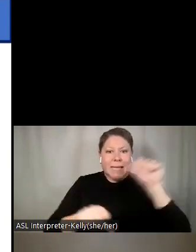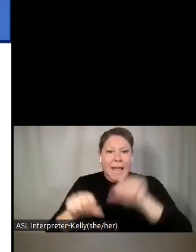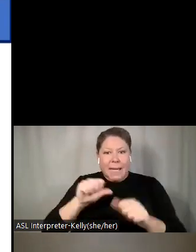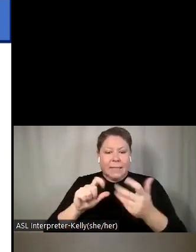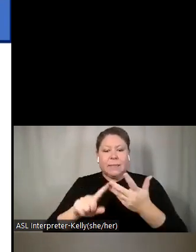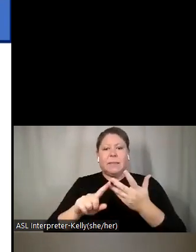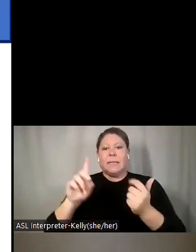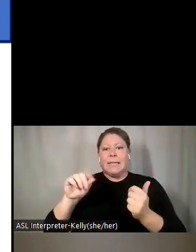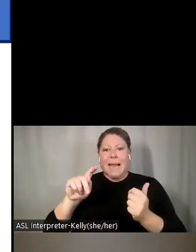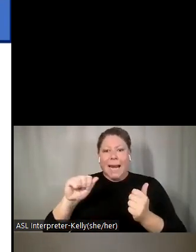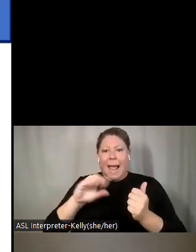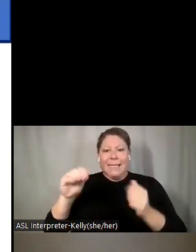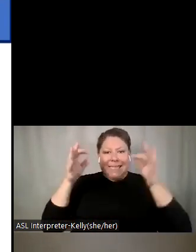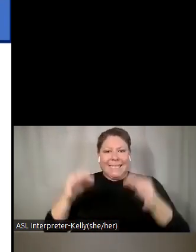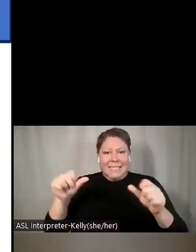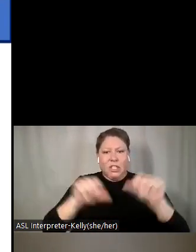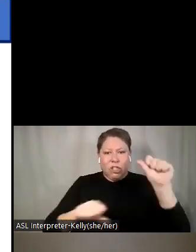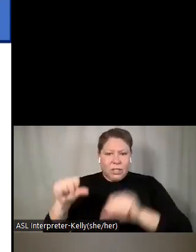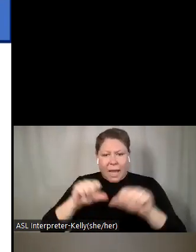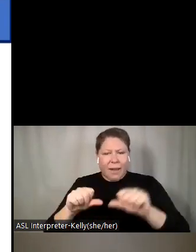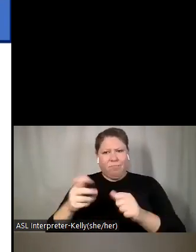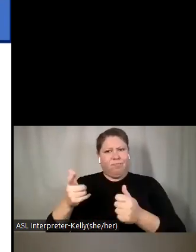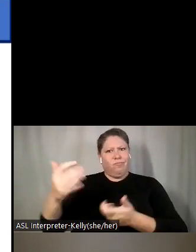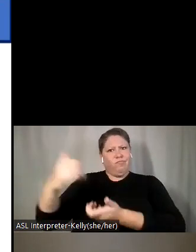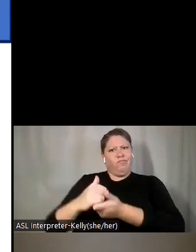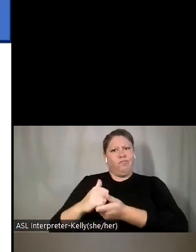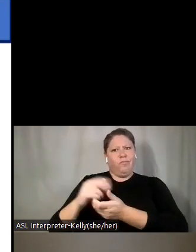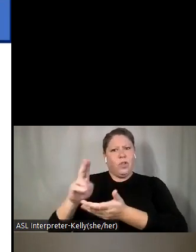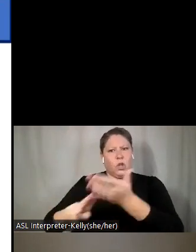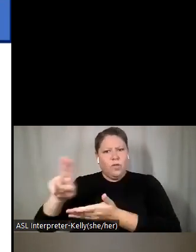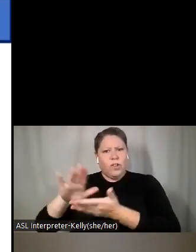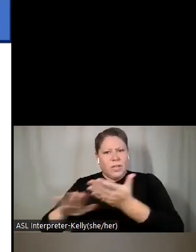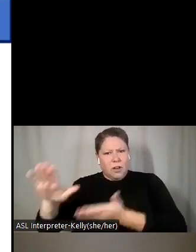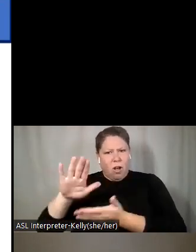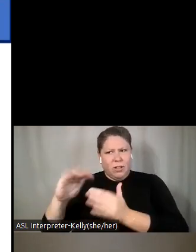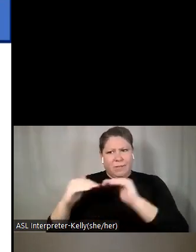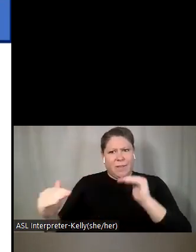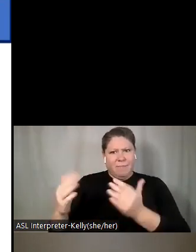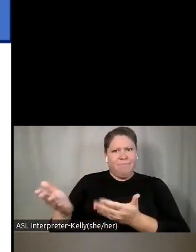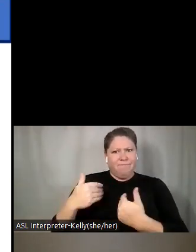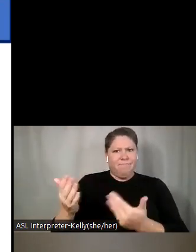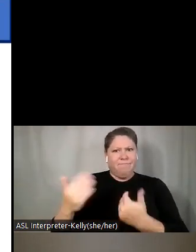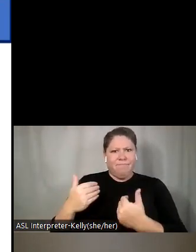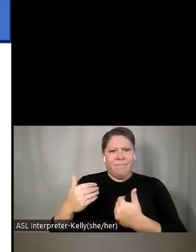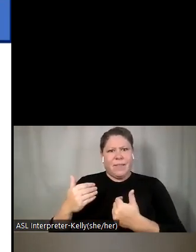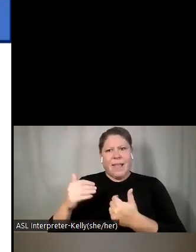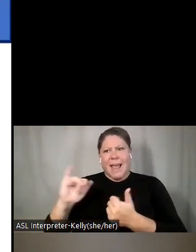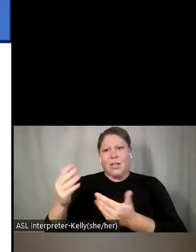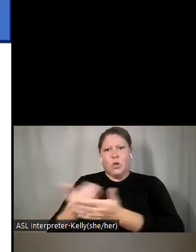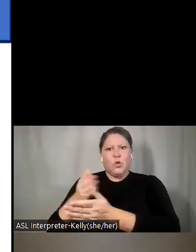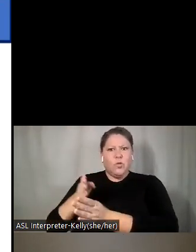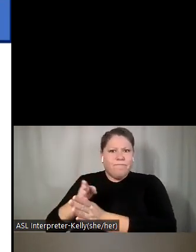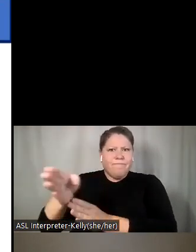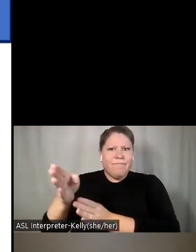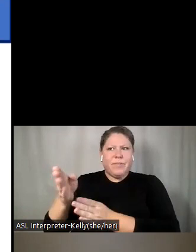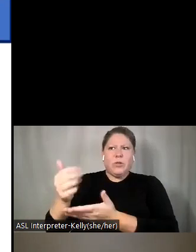and figuring out ways as to how can we integrate those new disciplines as to how we measure our